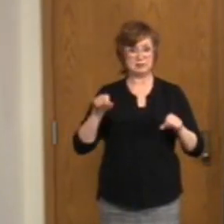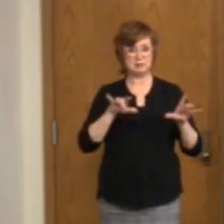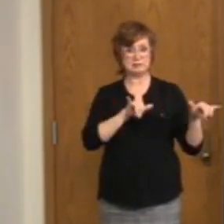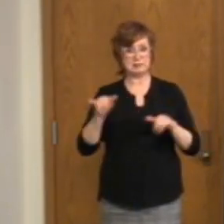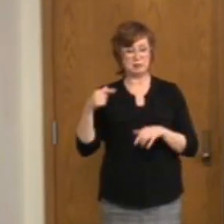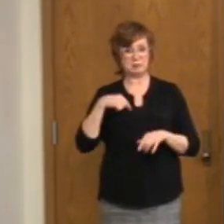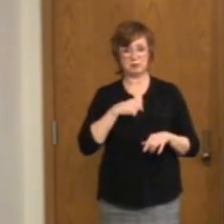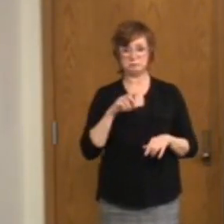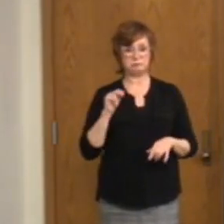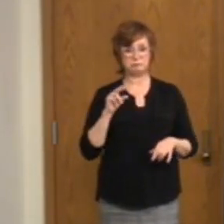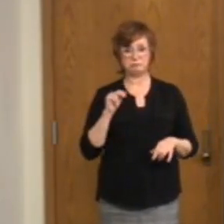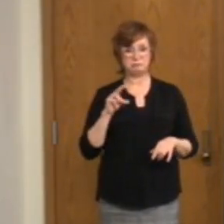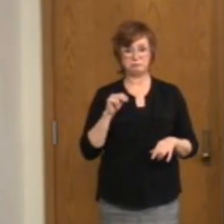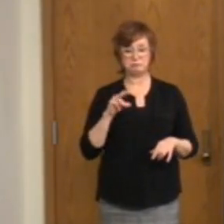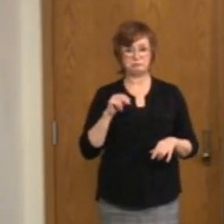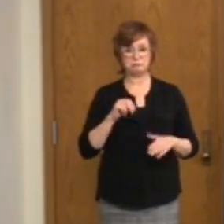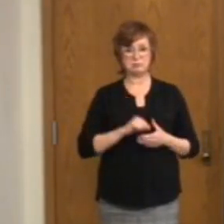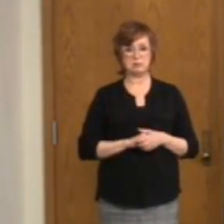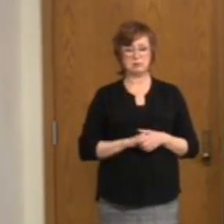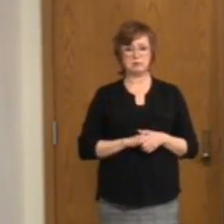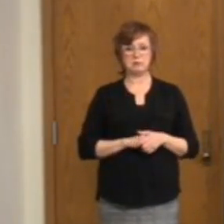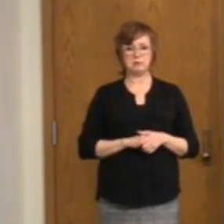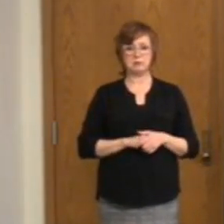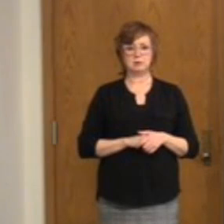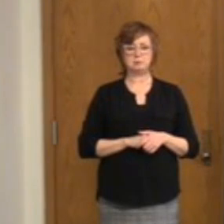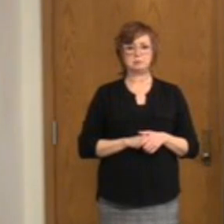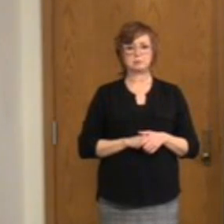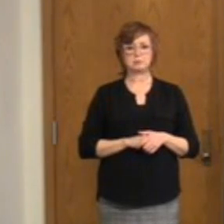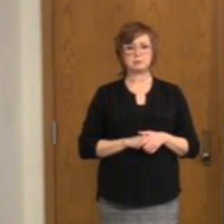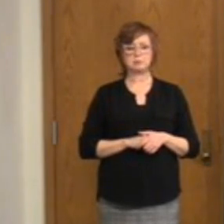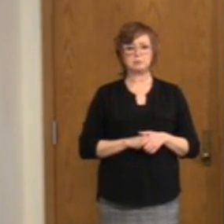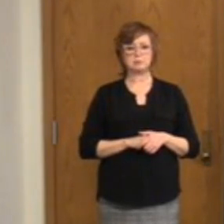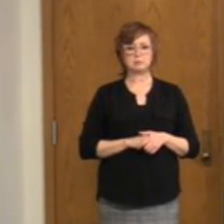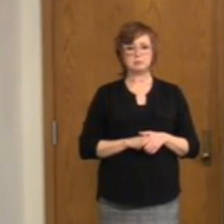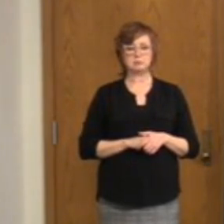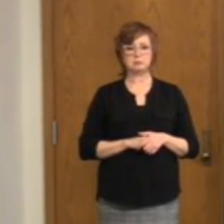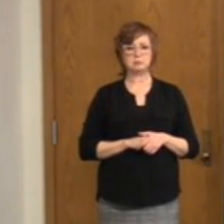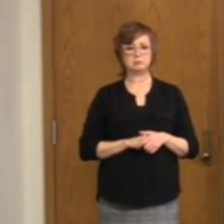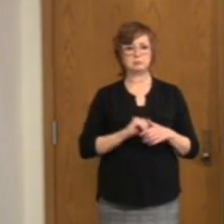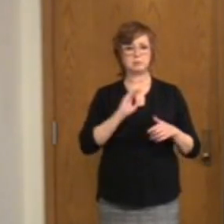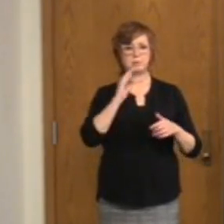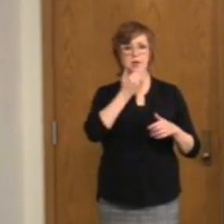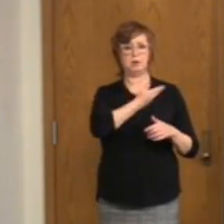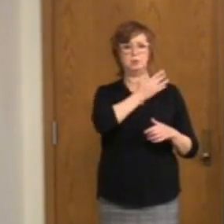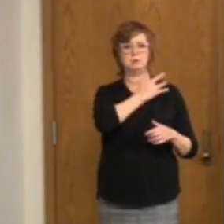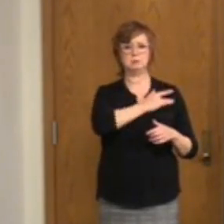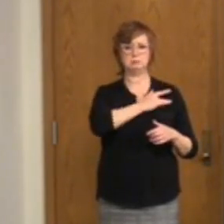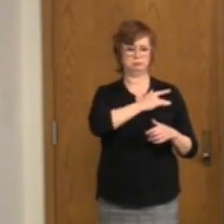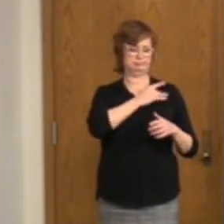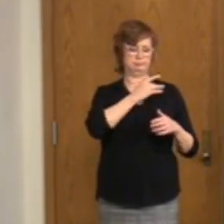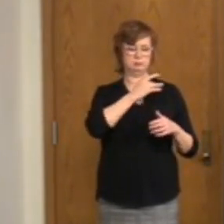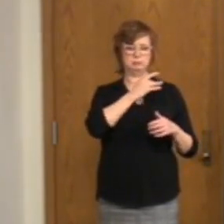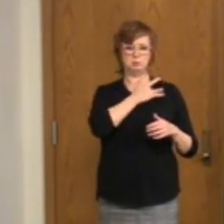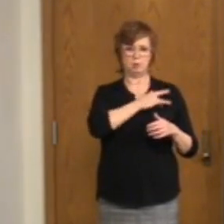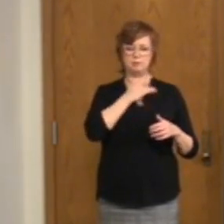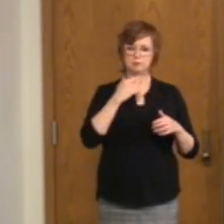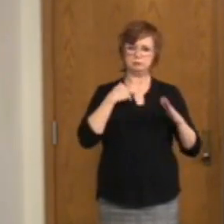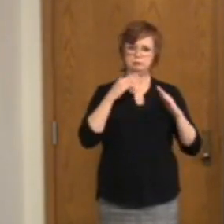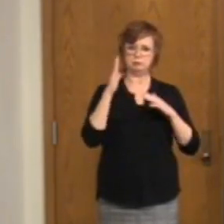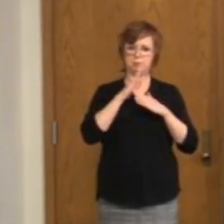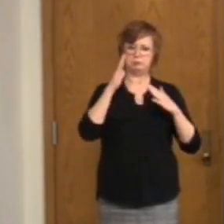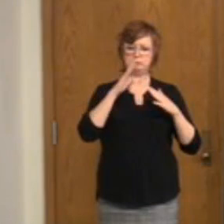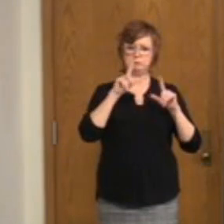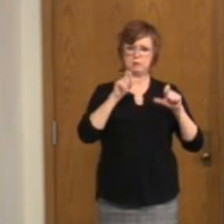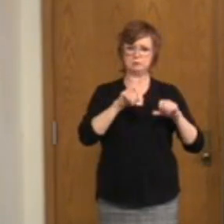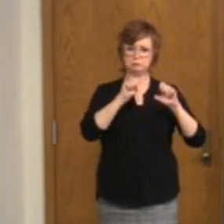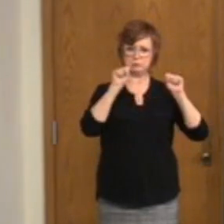to have that open of a testing procedure. And I again would just commend all of the folks in the